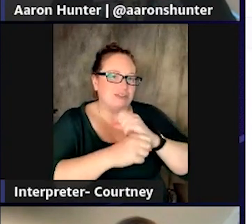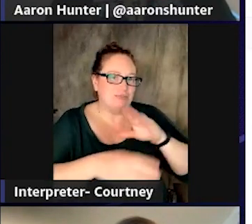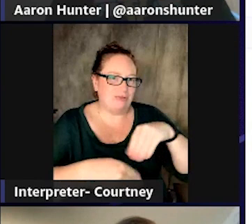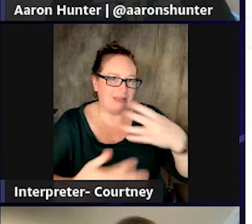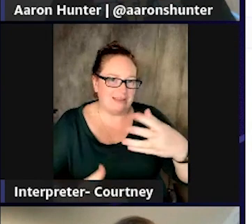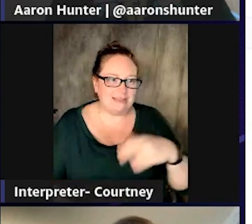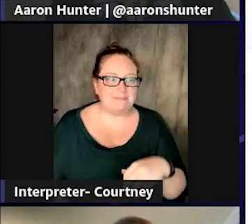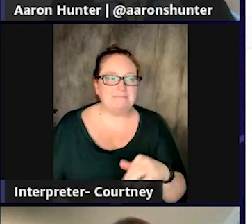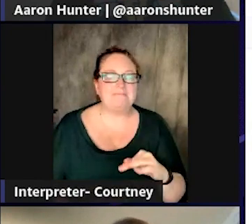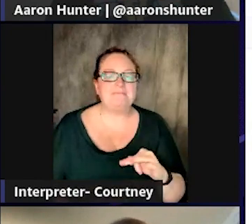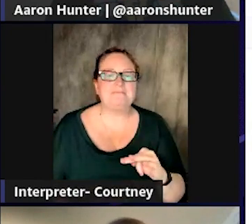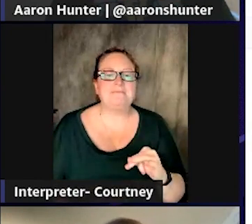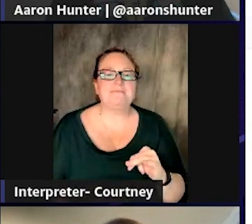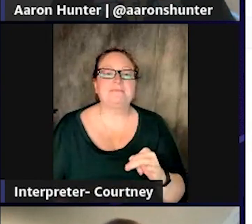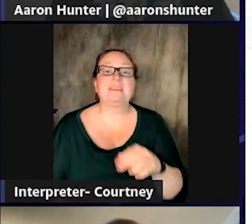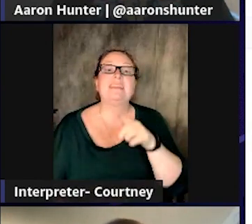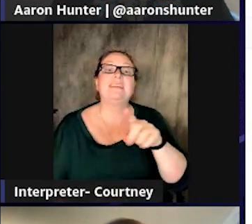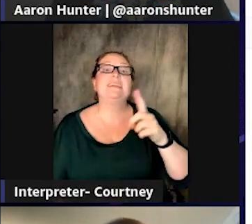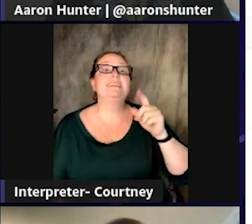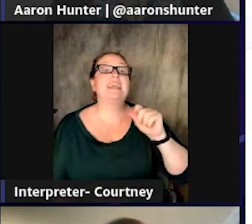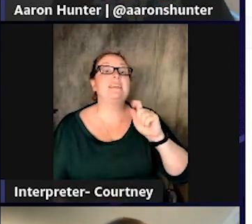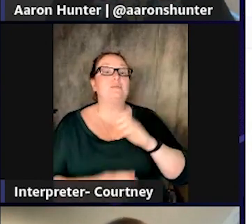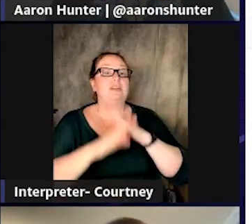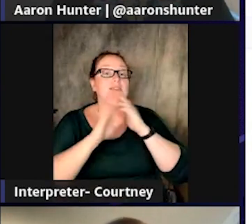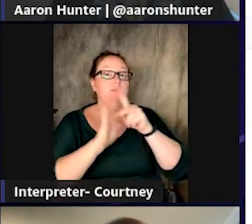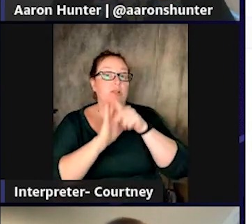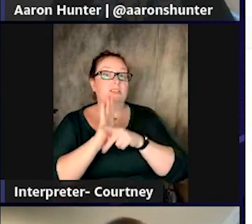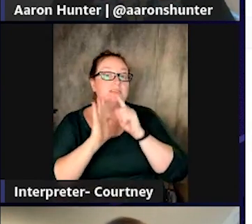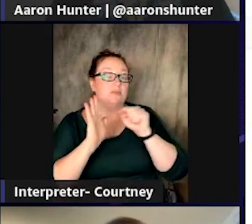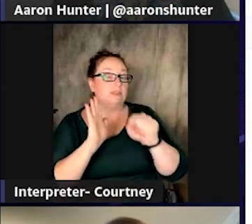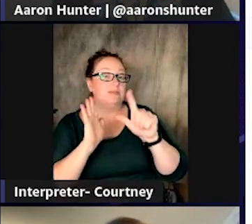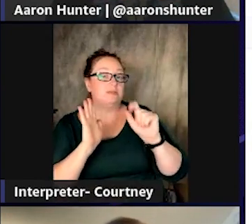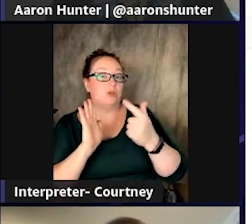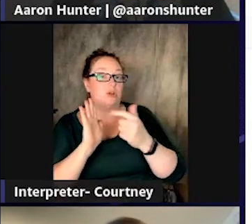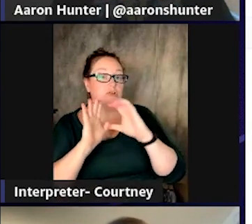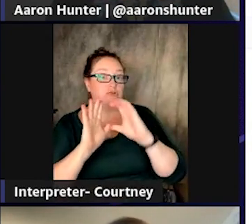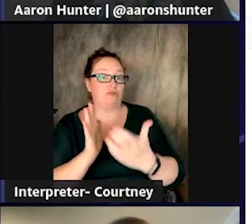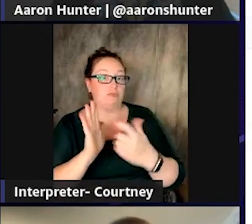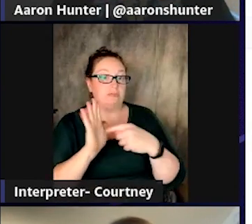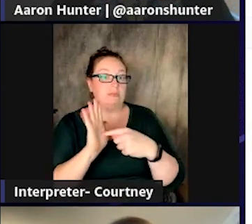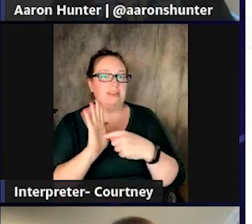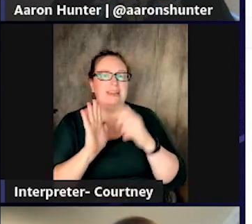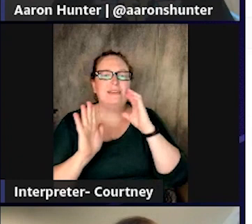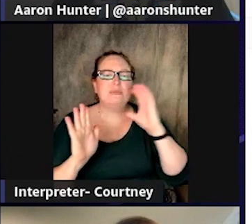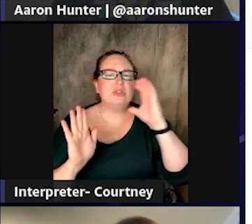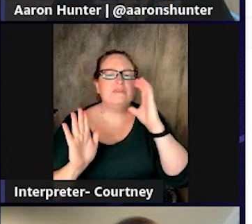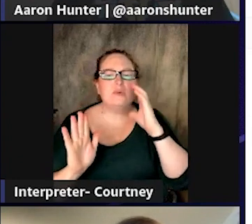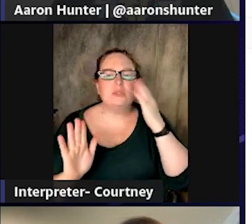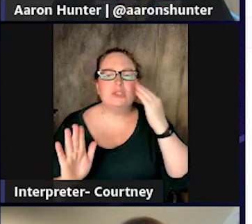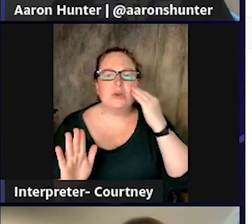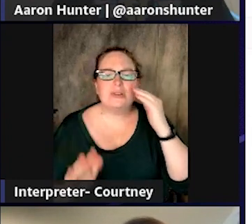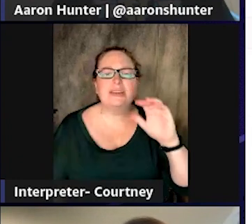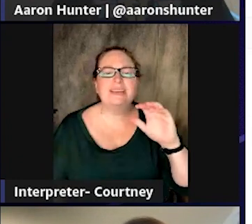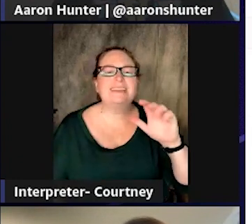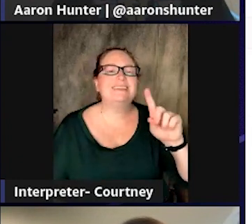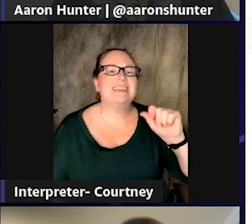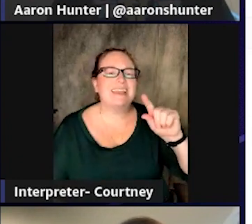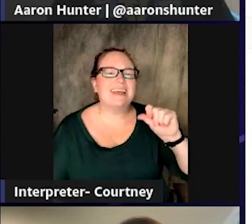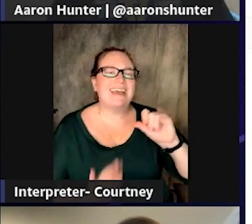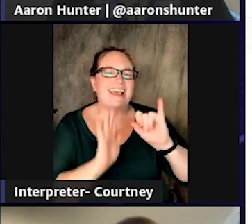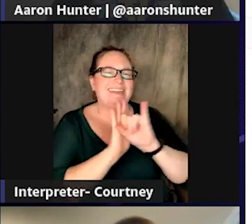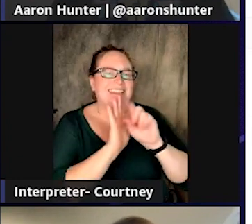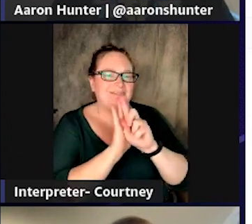So you'll see within this data protection policy for this log group, I'm looking for what's known as a data identifier. So we have